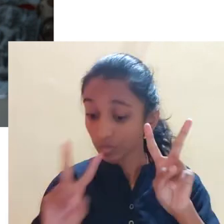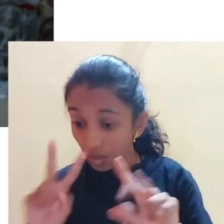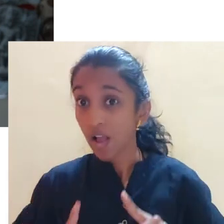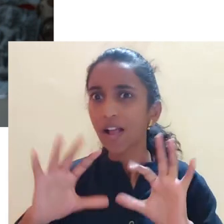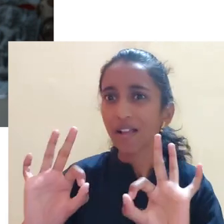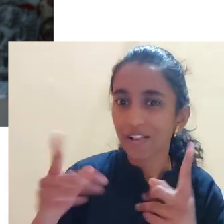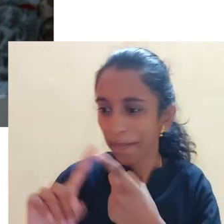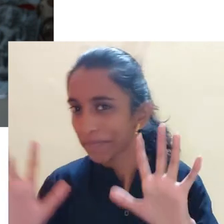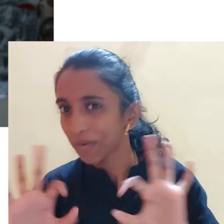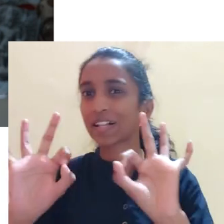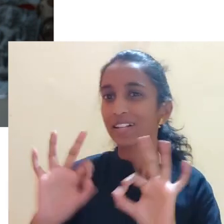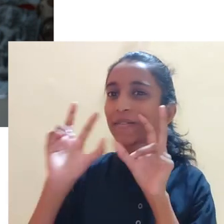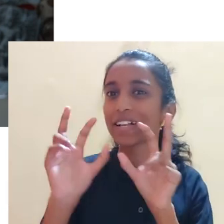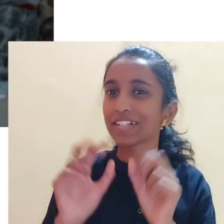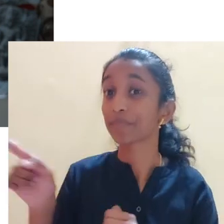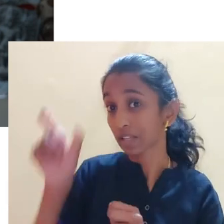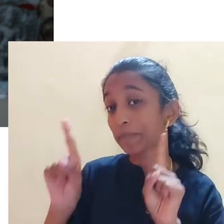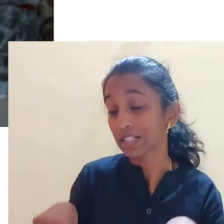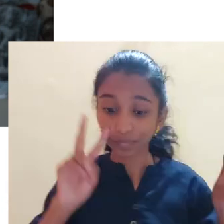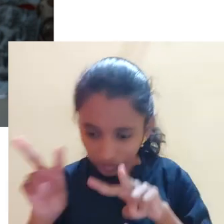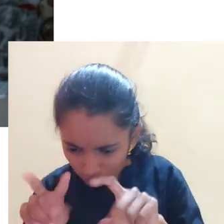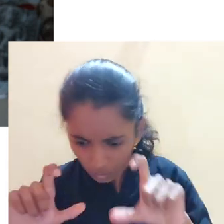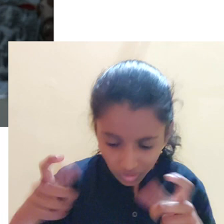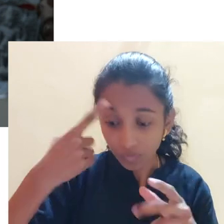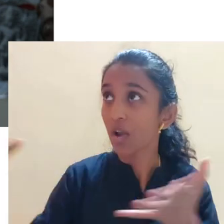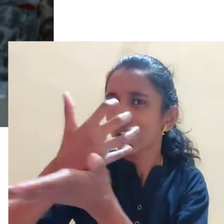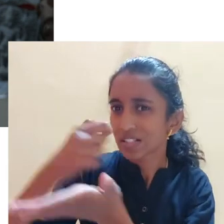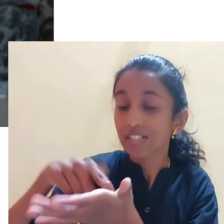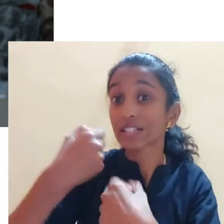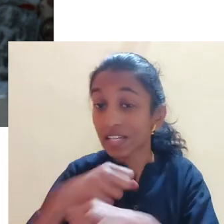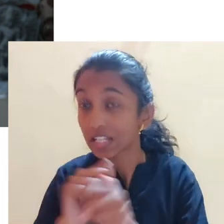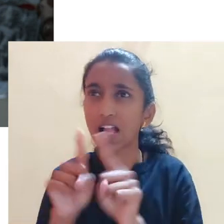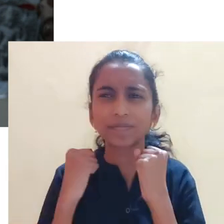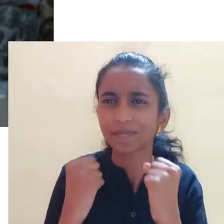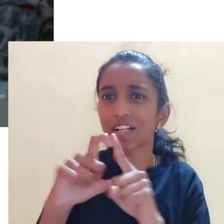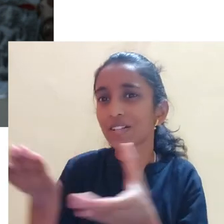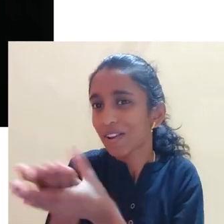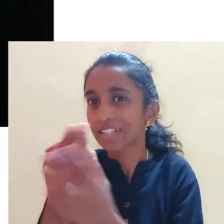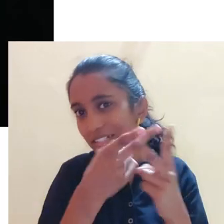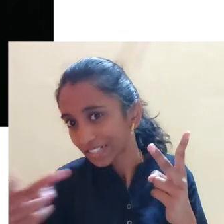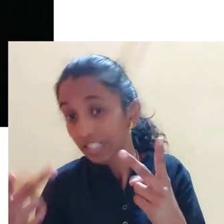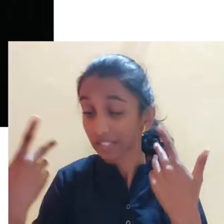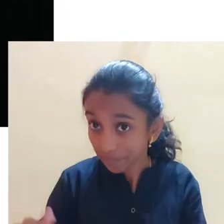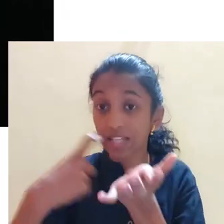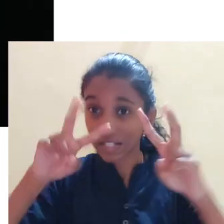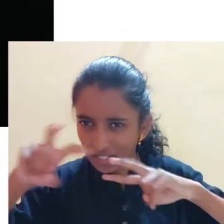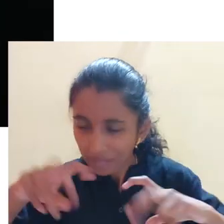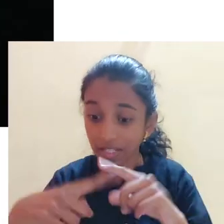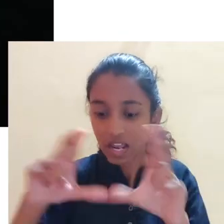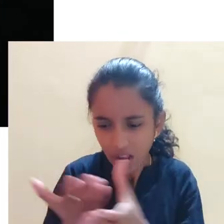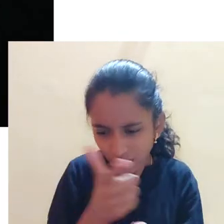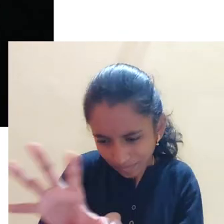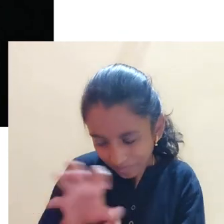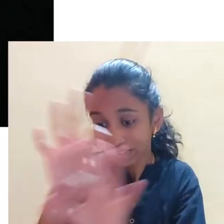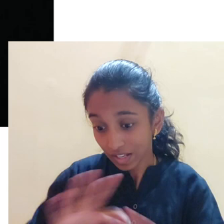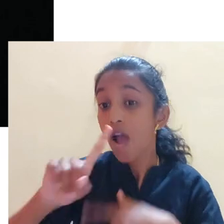and healthy. One needs to look after the collection in terms of creating an intricately documented archive, researching and recording information